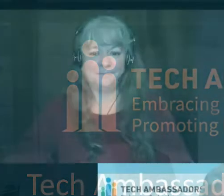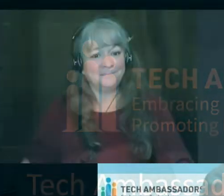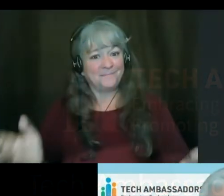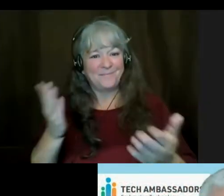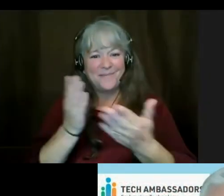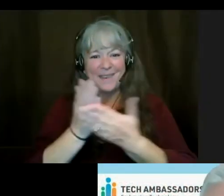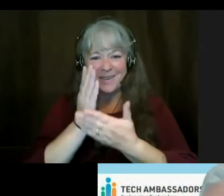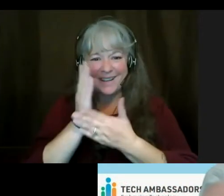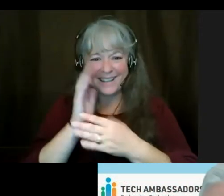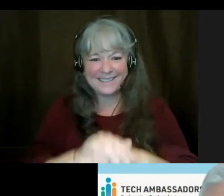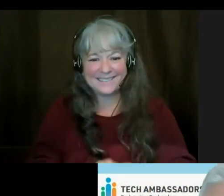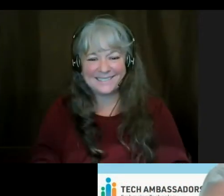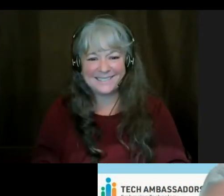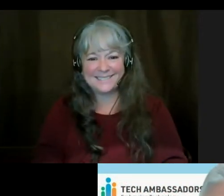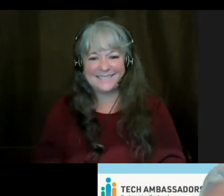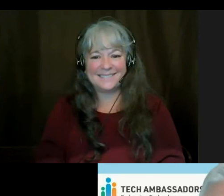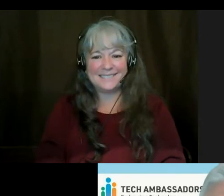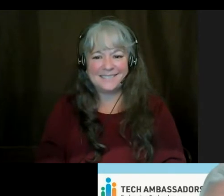All right.